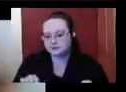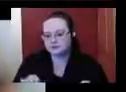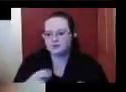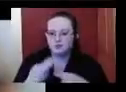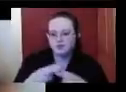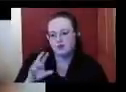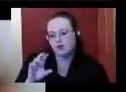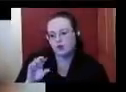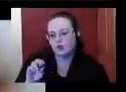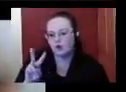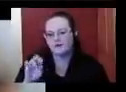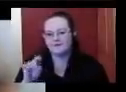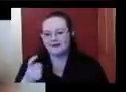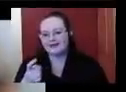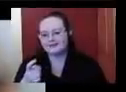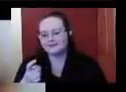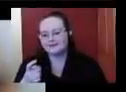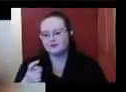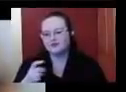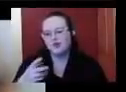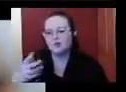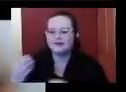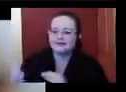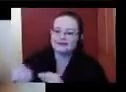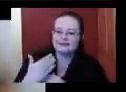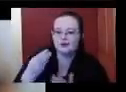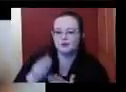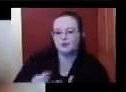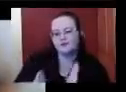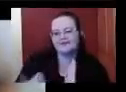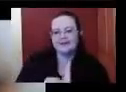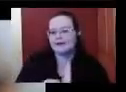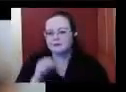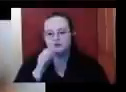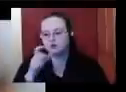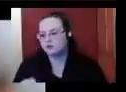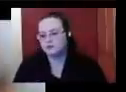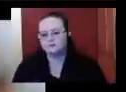COVAX, and you do not need to submit additional proof at this time.